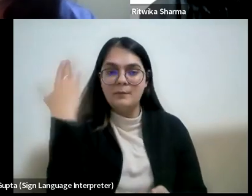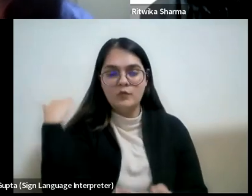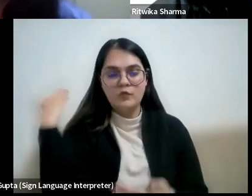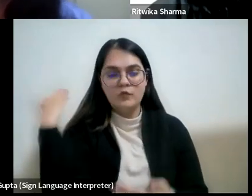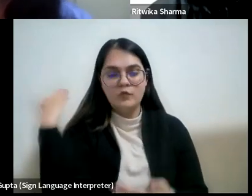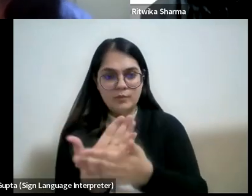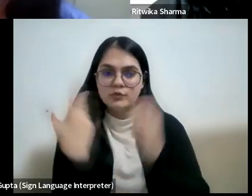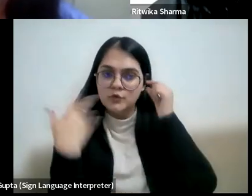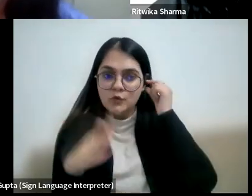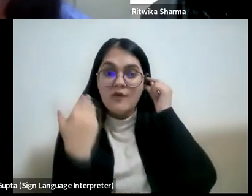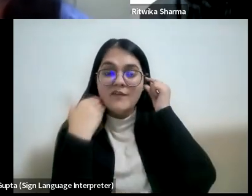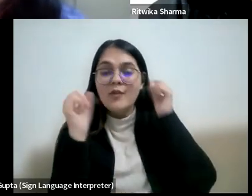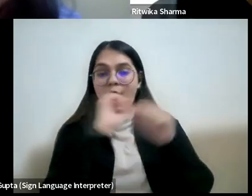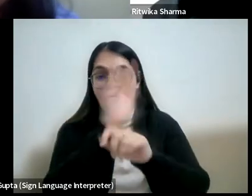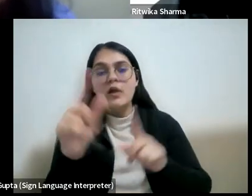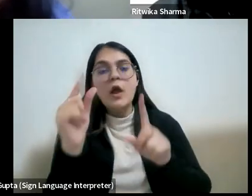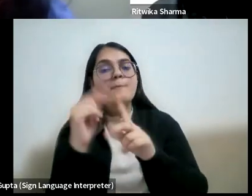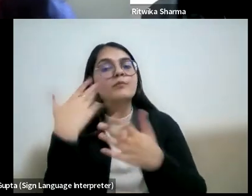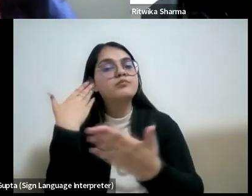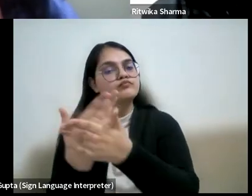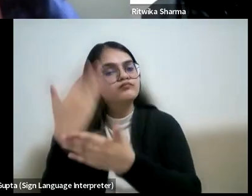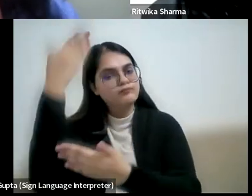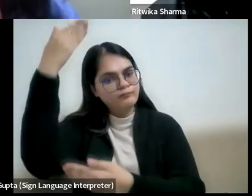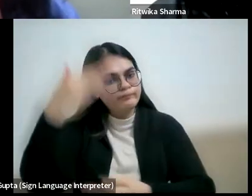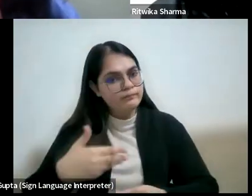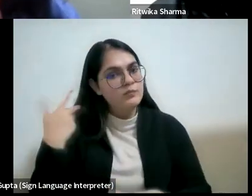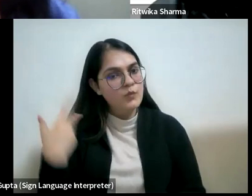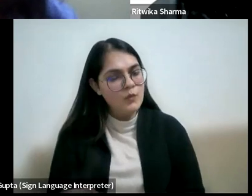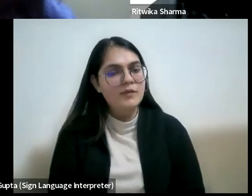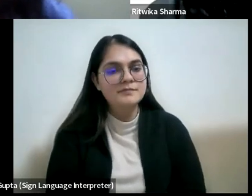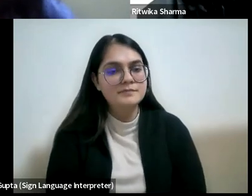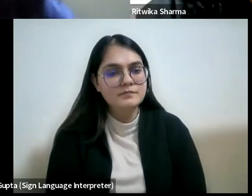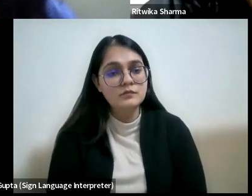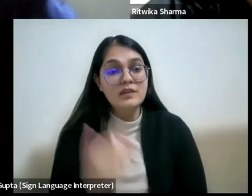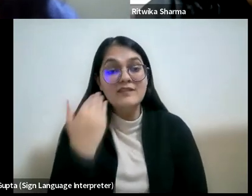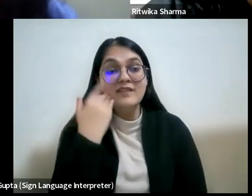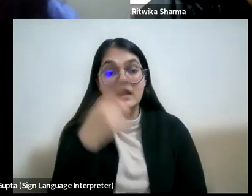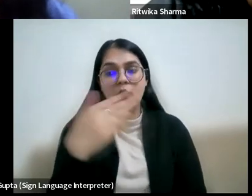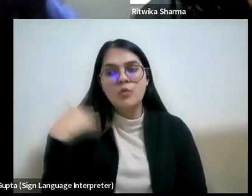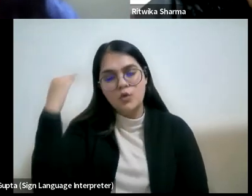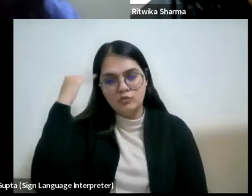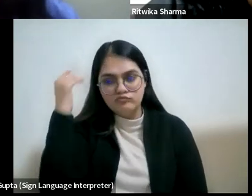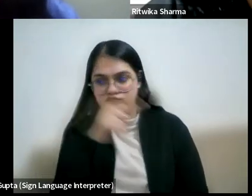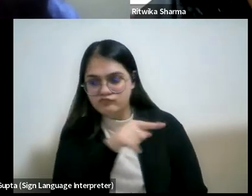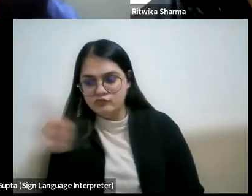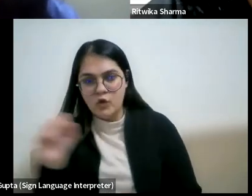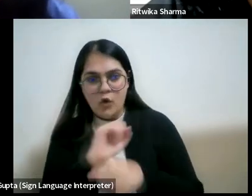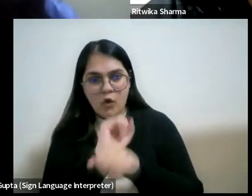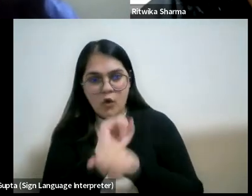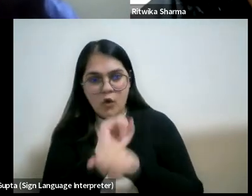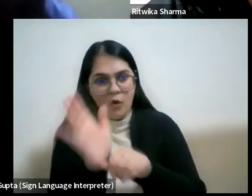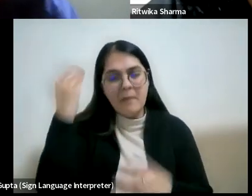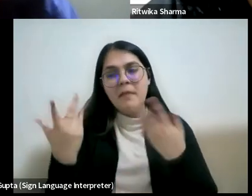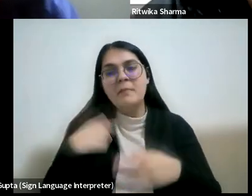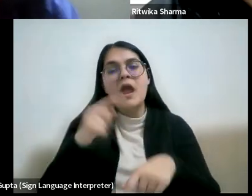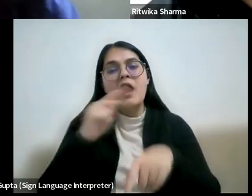drafted during the pandemic, right? That's when we started. So while we were aware of what we might have to keep changing the timelines